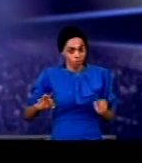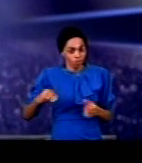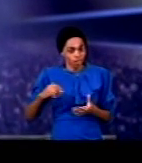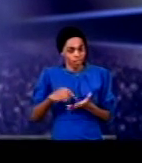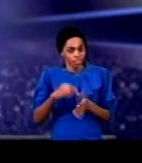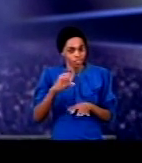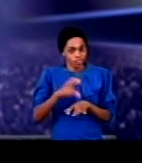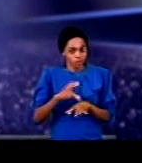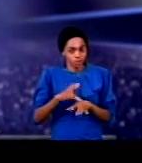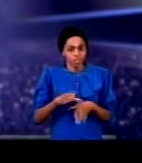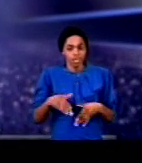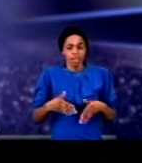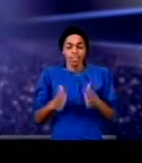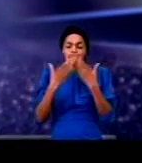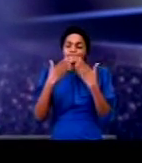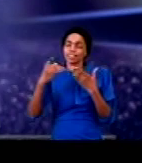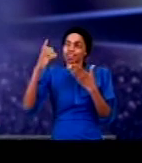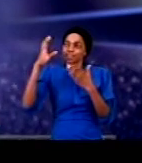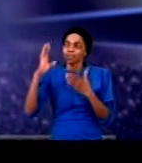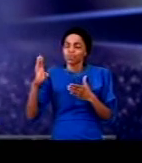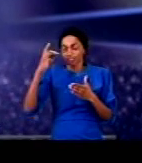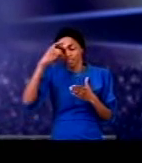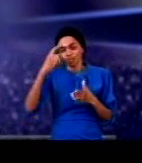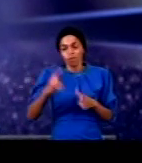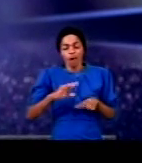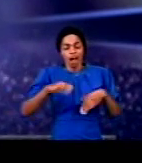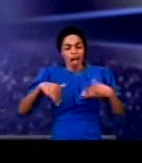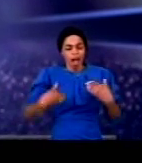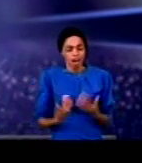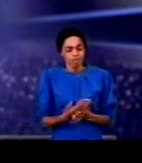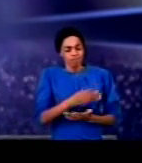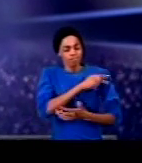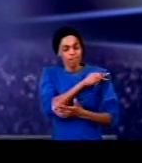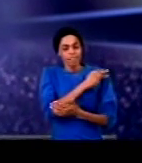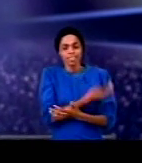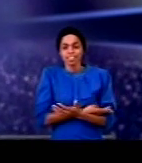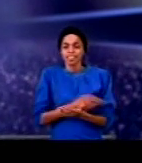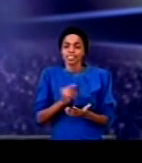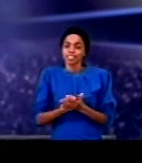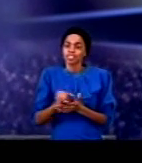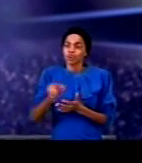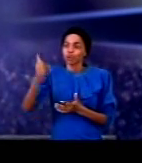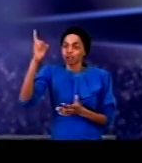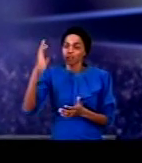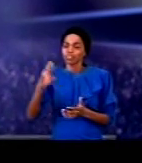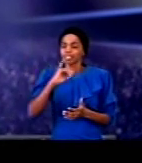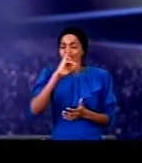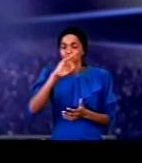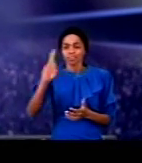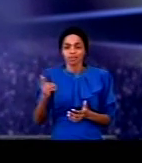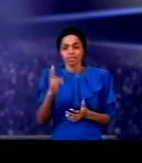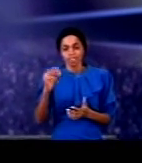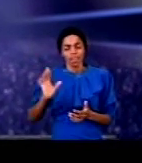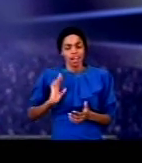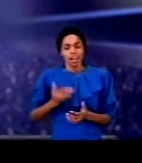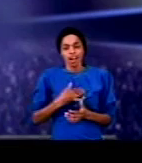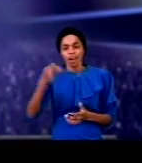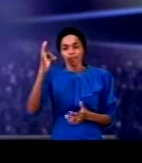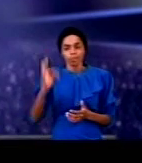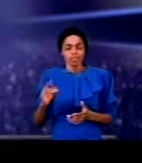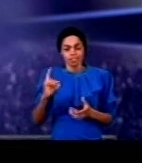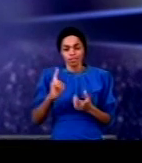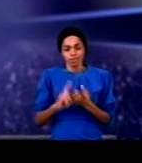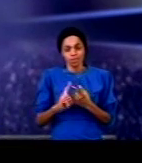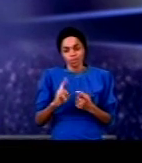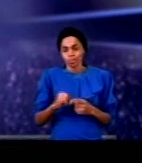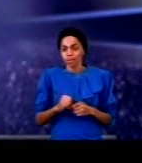entire the power that never fails crusade. Let's thank the Lord. Let's praise and glorify Him for what He has done.